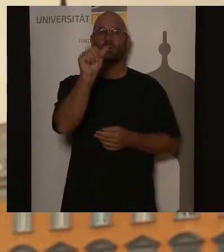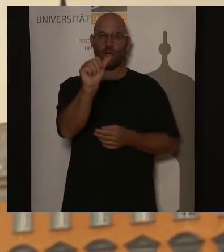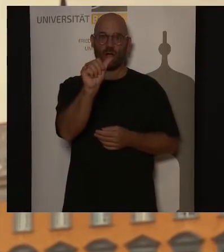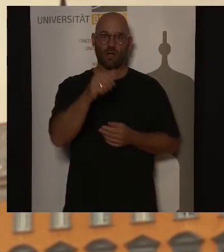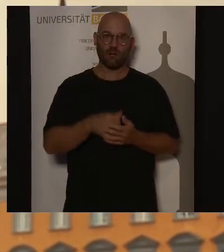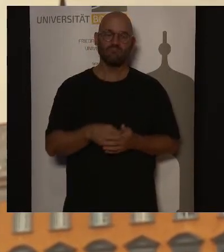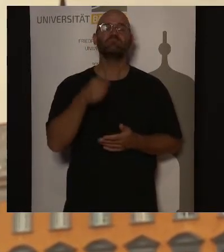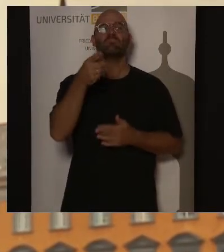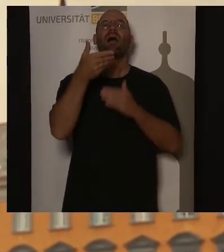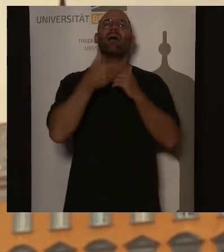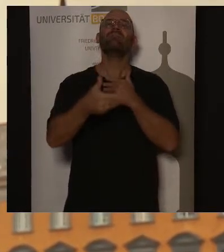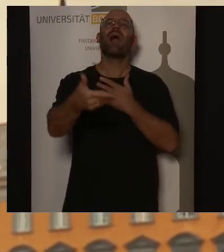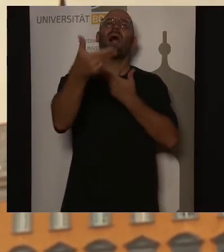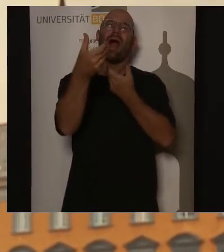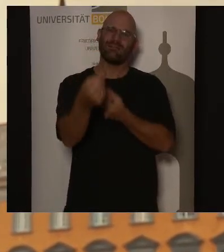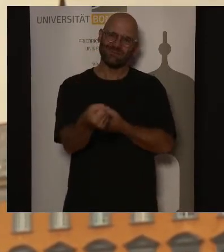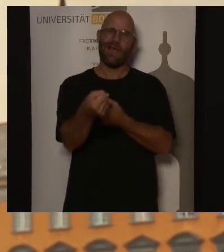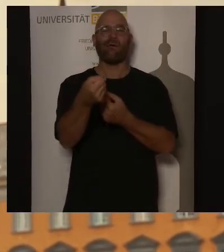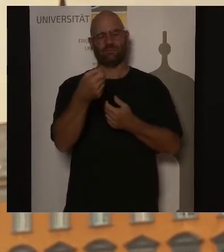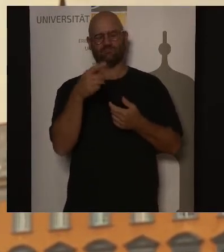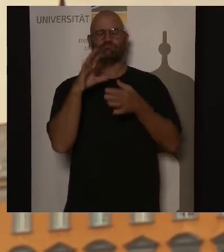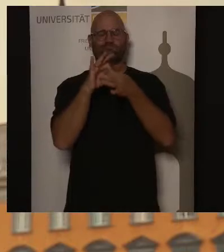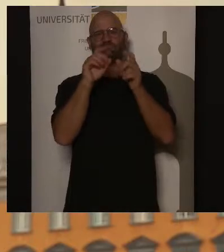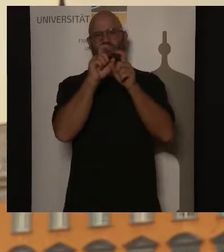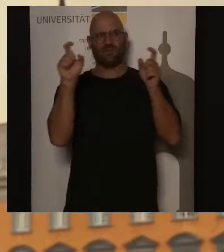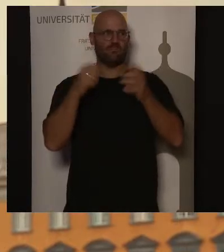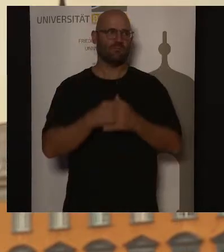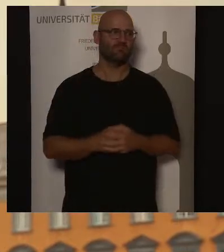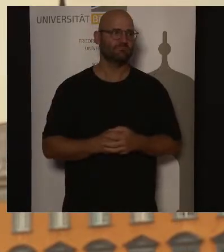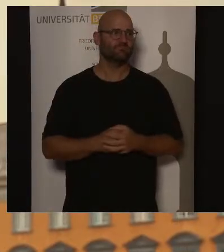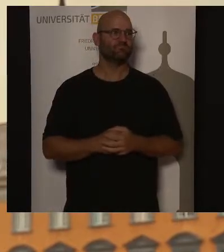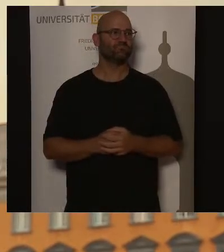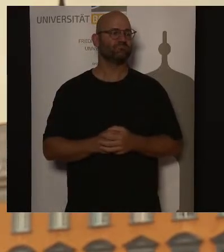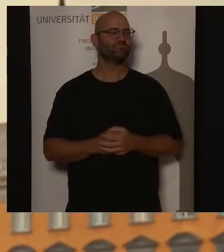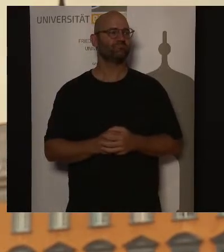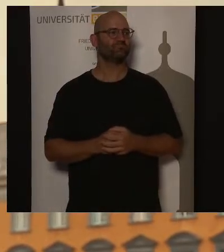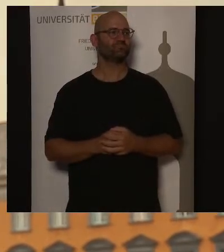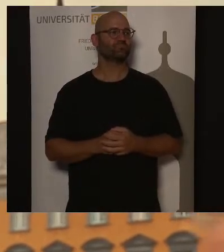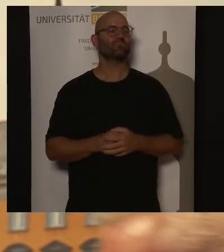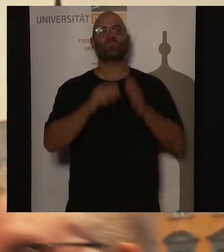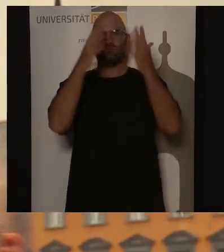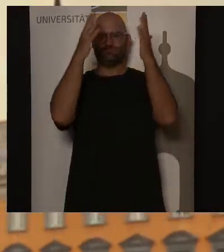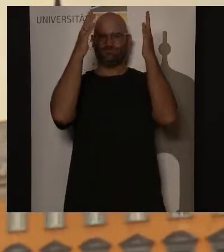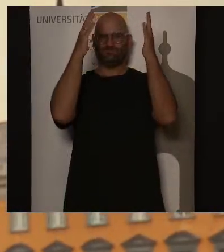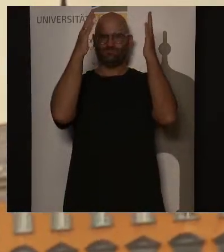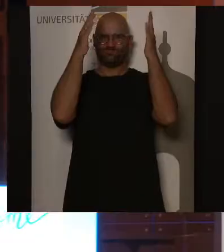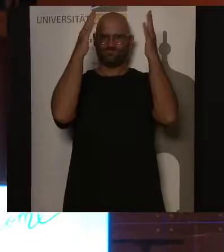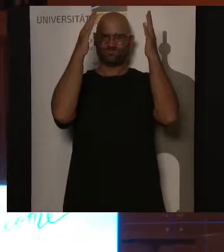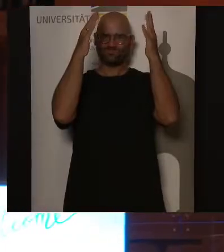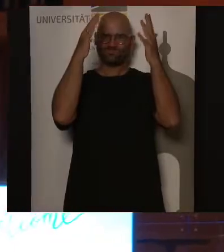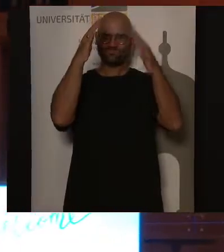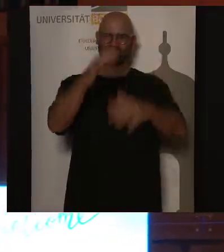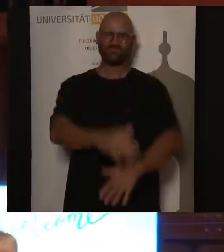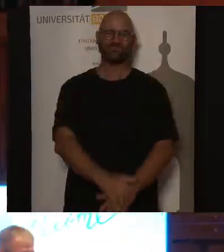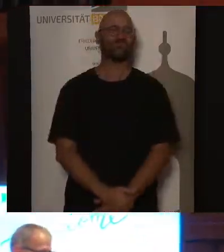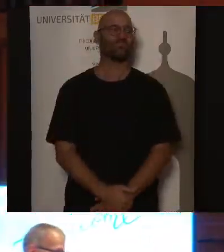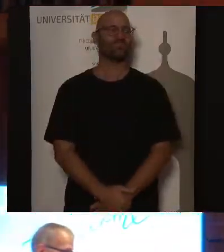head of the Sustainability Unit in the Vice Rectorate for Sustainability, representing Professor Annette Schersoy.